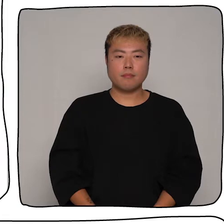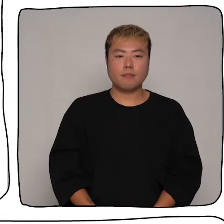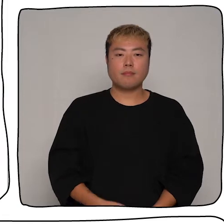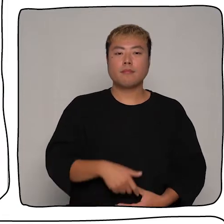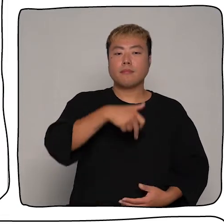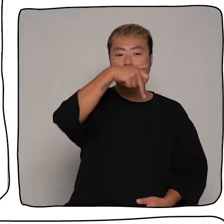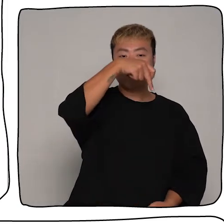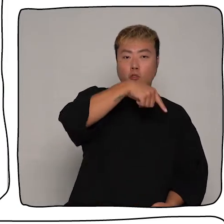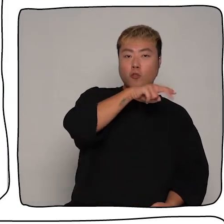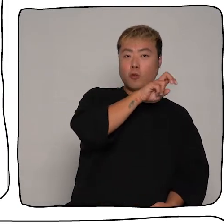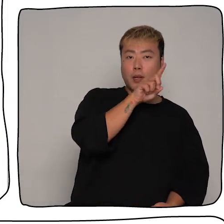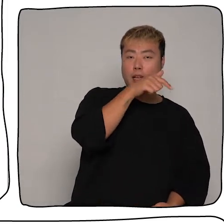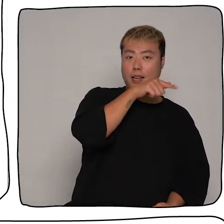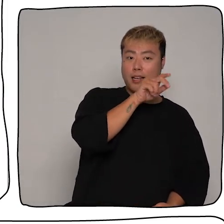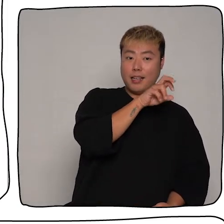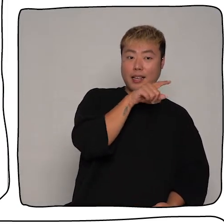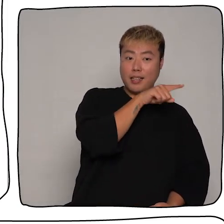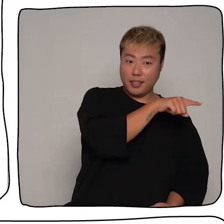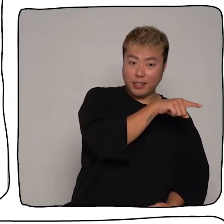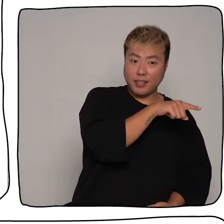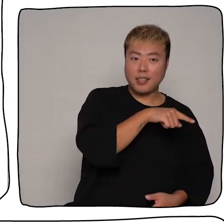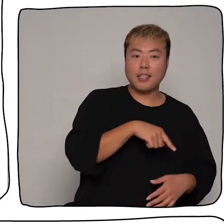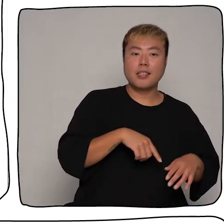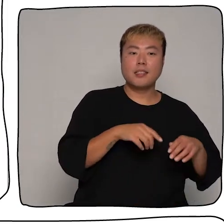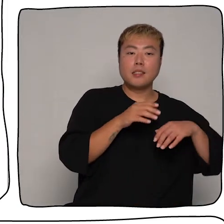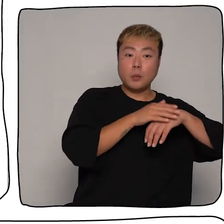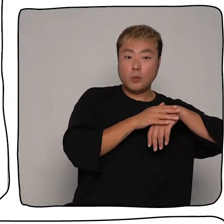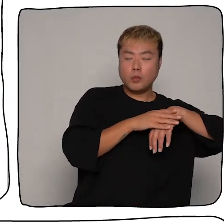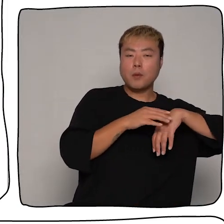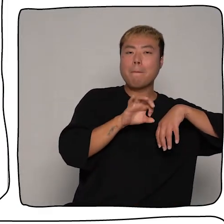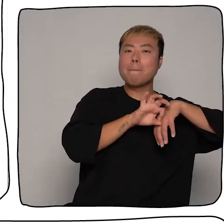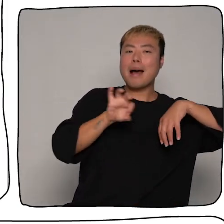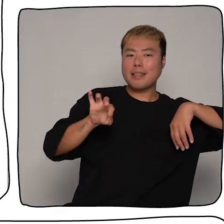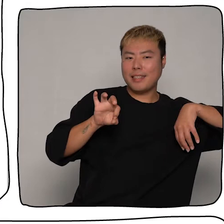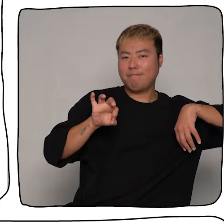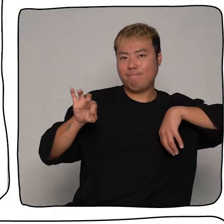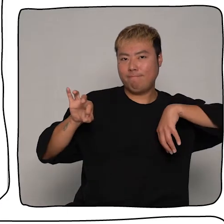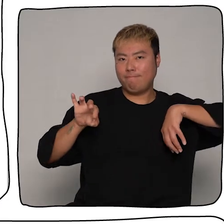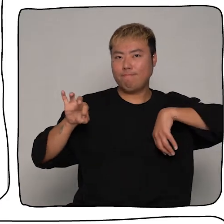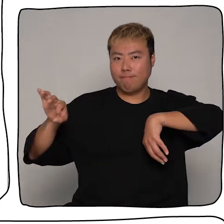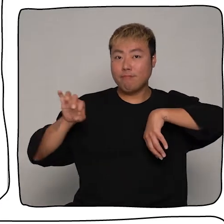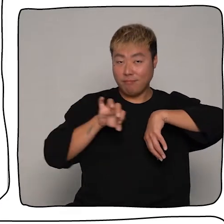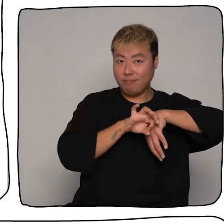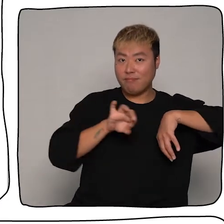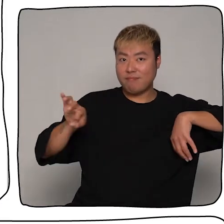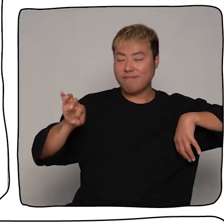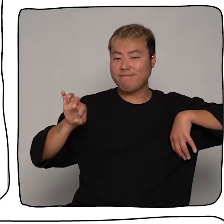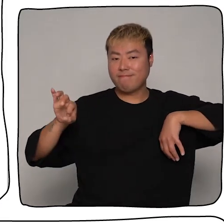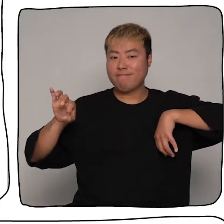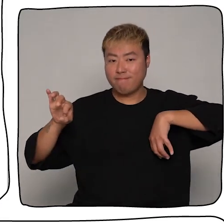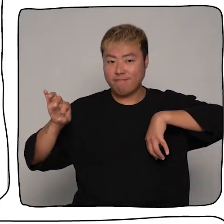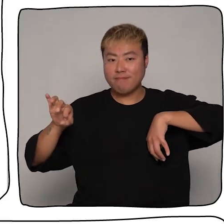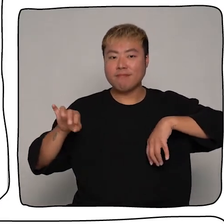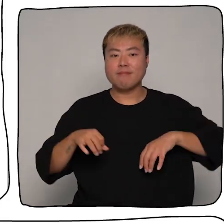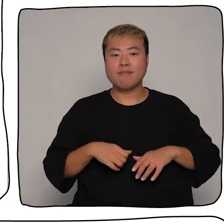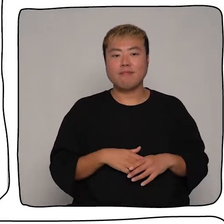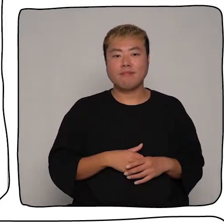Kumagaya pushes the stick with the back of his hand, like this.